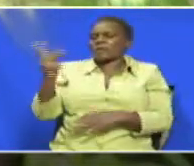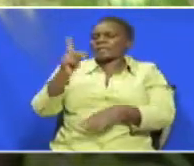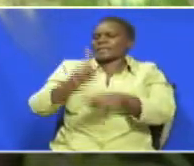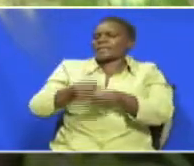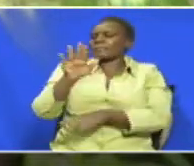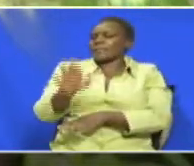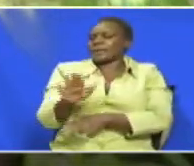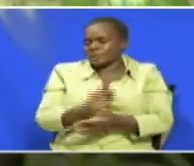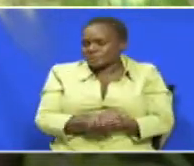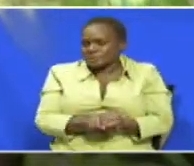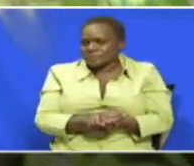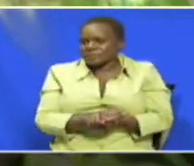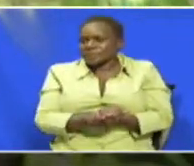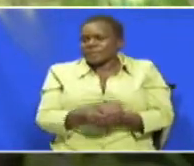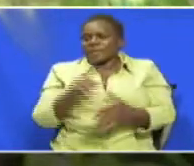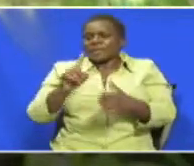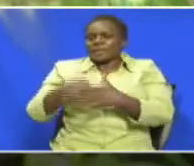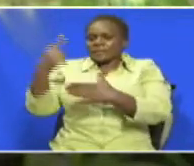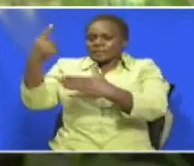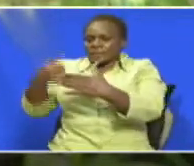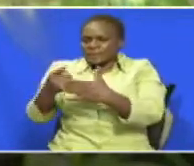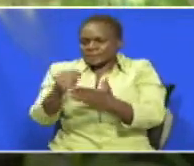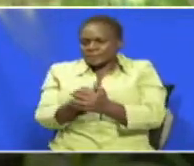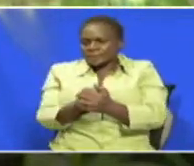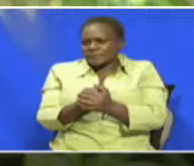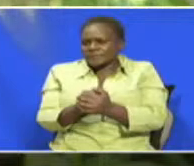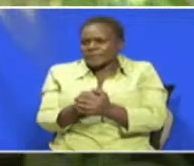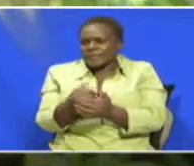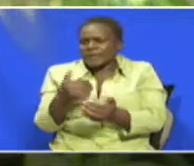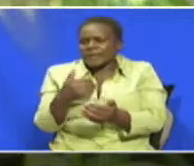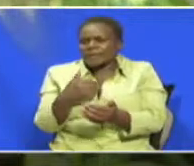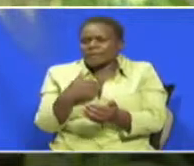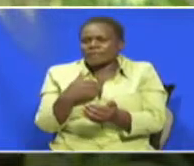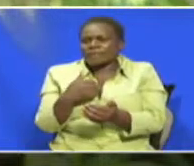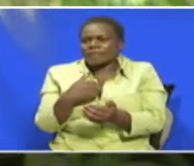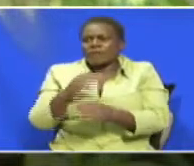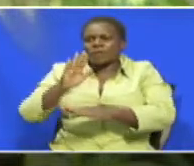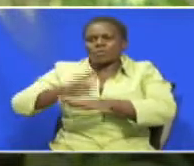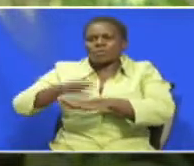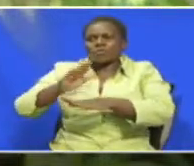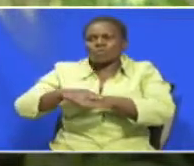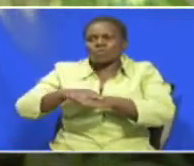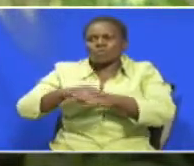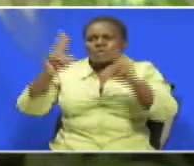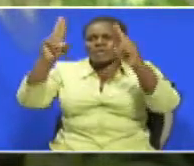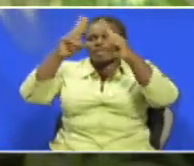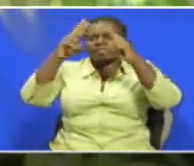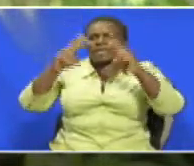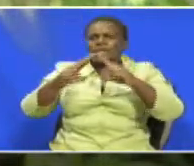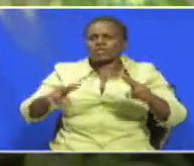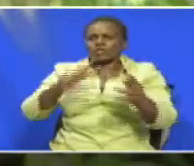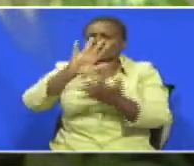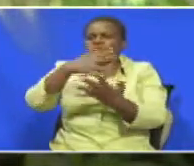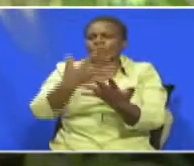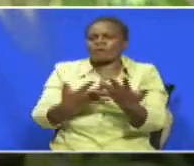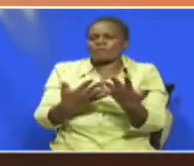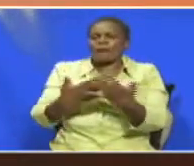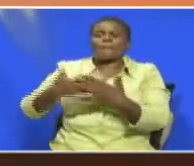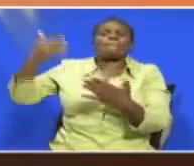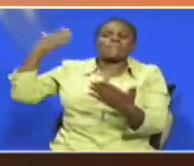election. And then he had a very good international network at that